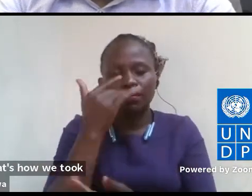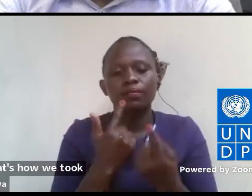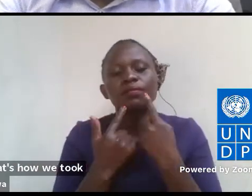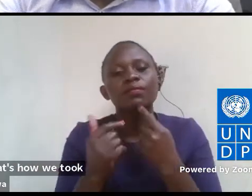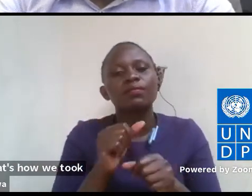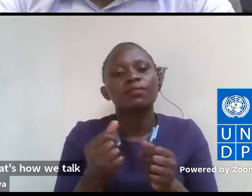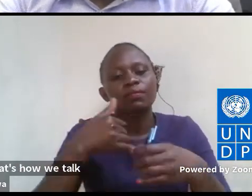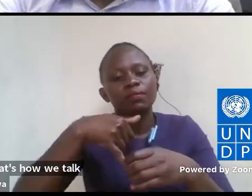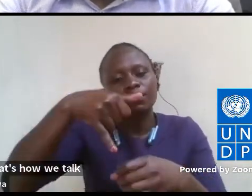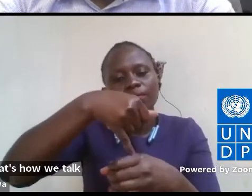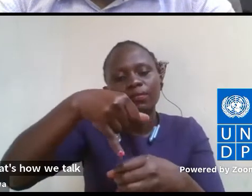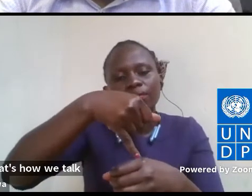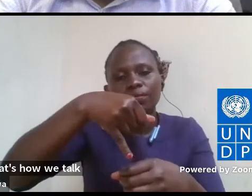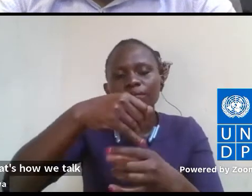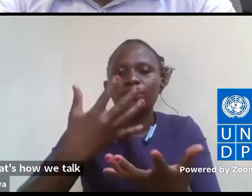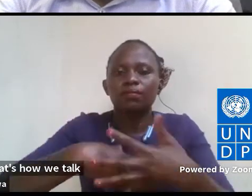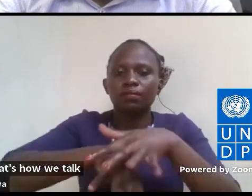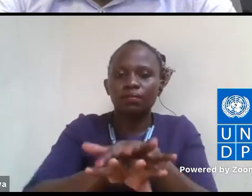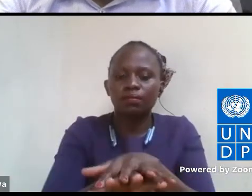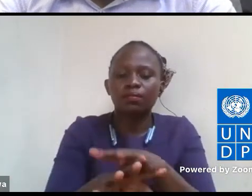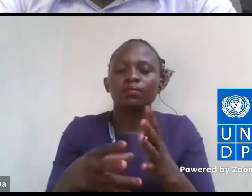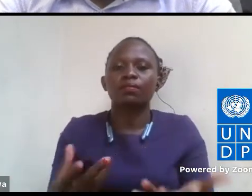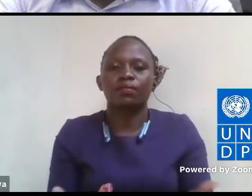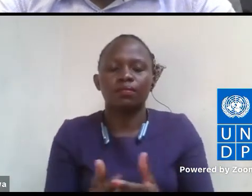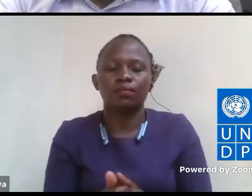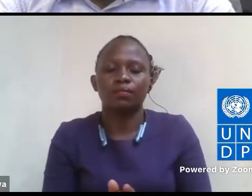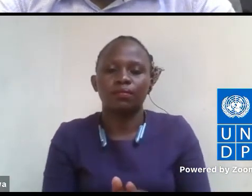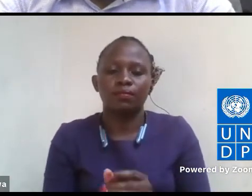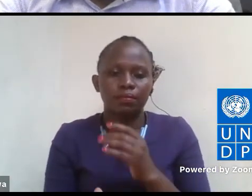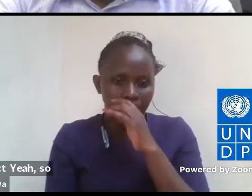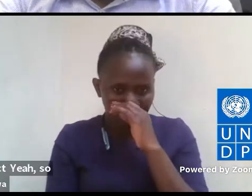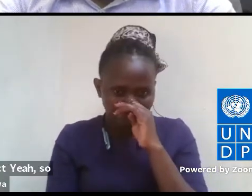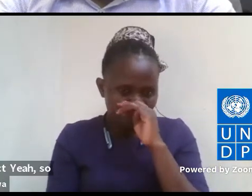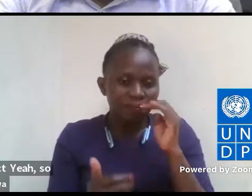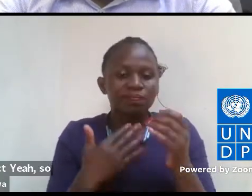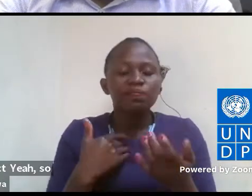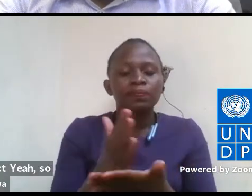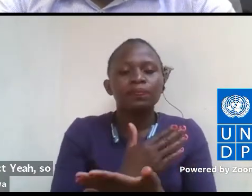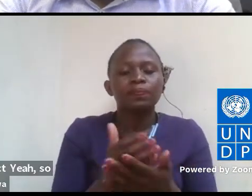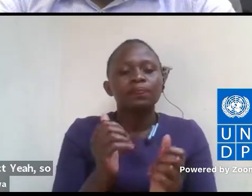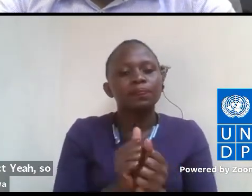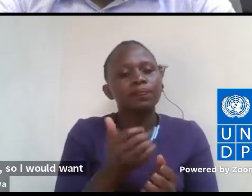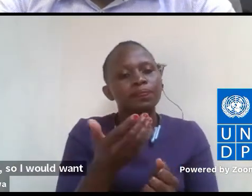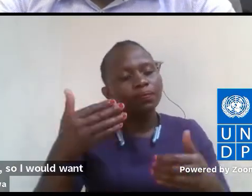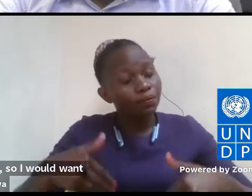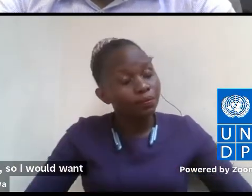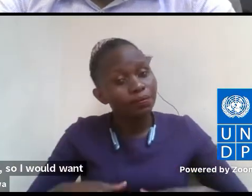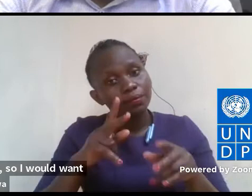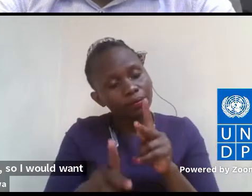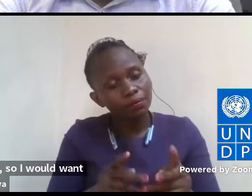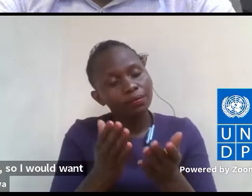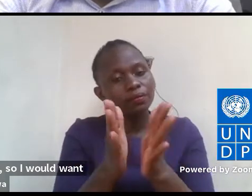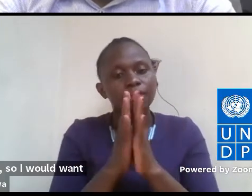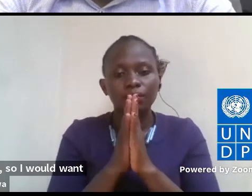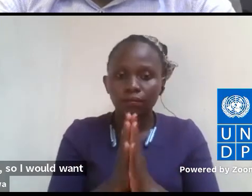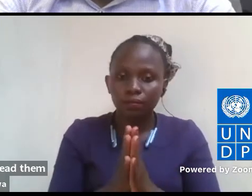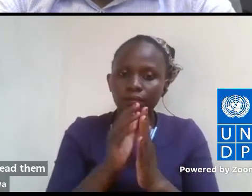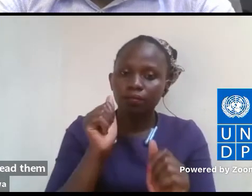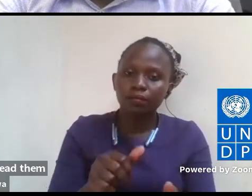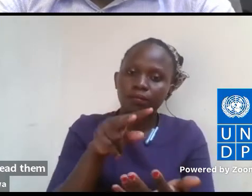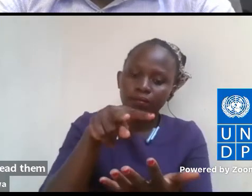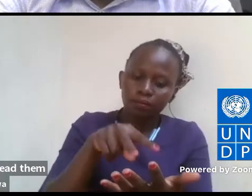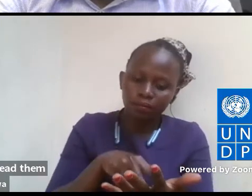That's how we talk about strategic impact, yeah? So I would want to share with fellow young people, we must read. There are no